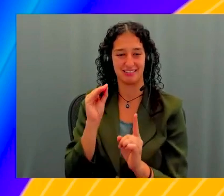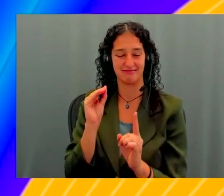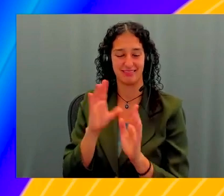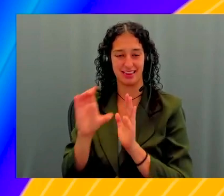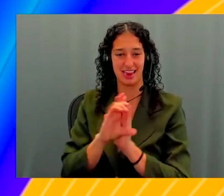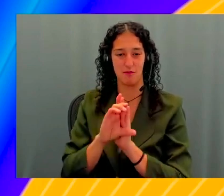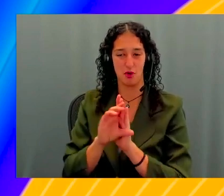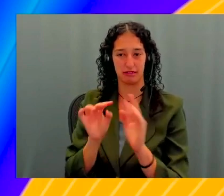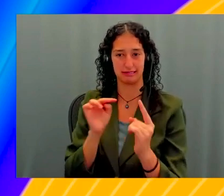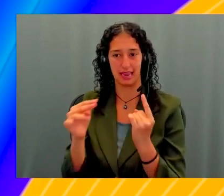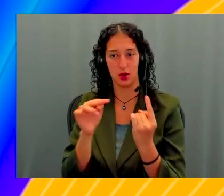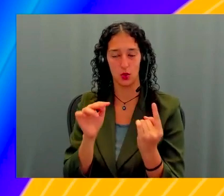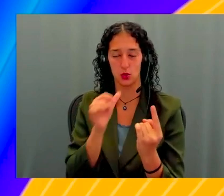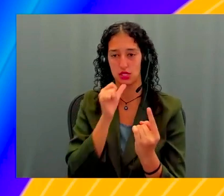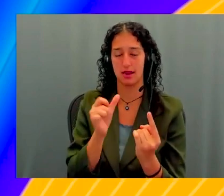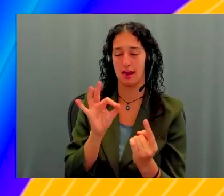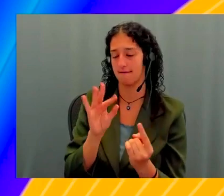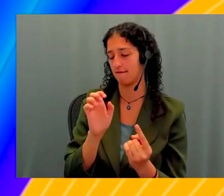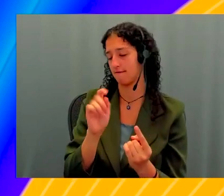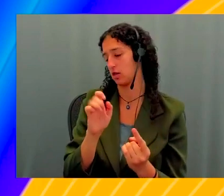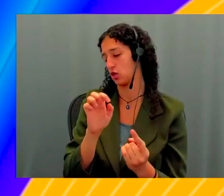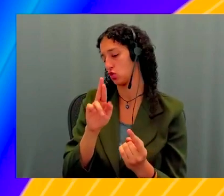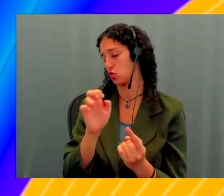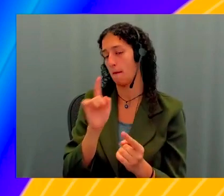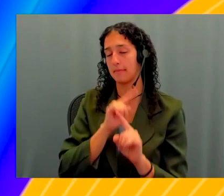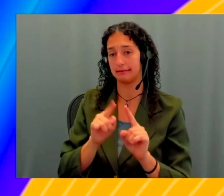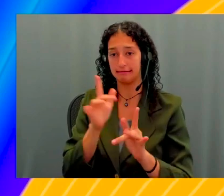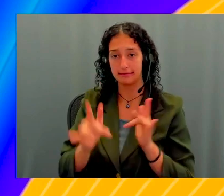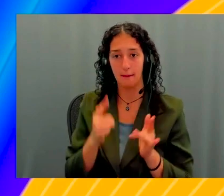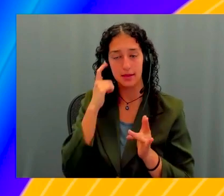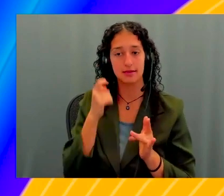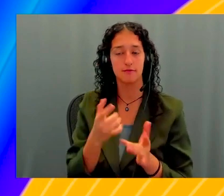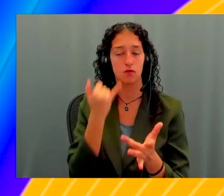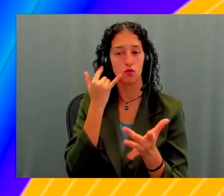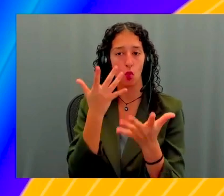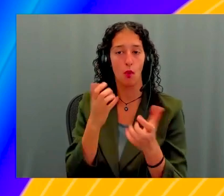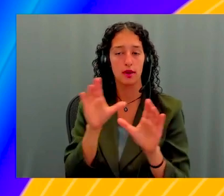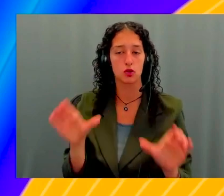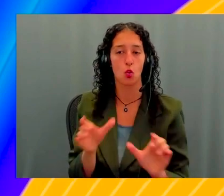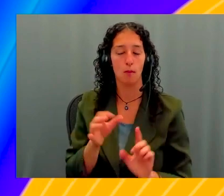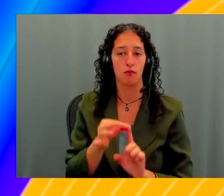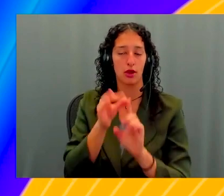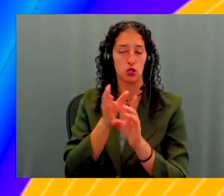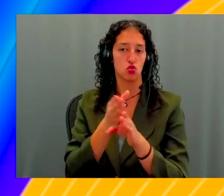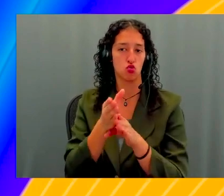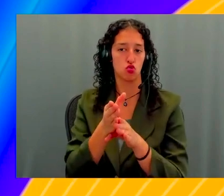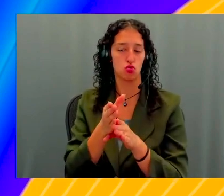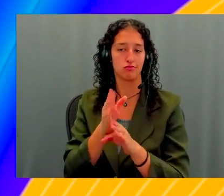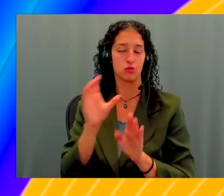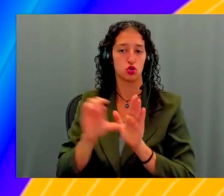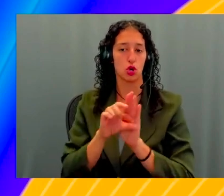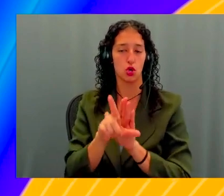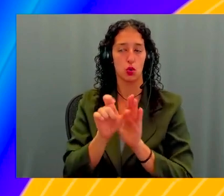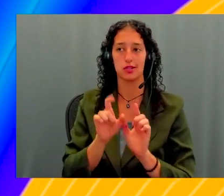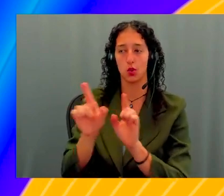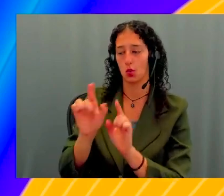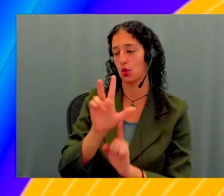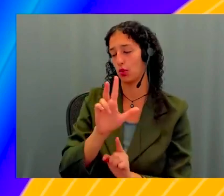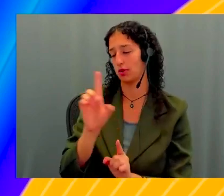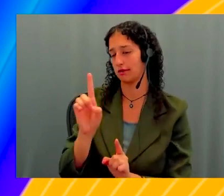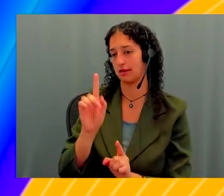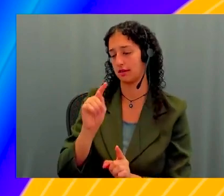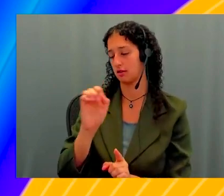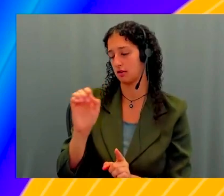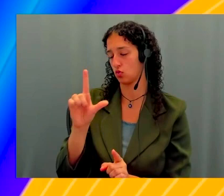so exciting because today, if you wanted to produce, a professional mid shot or a dolly shot, you'd have to go into a 3D tool, understand computer